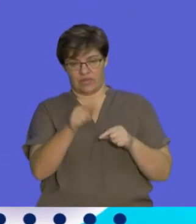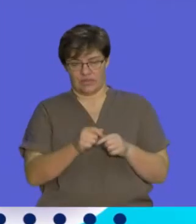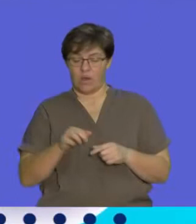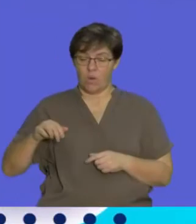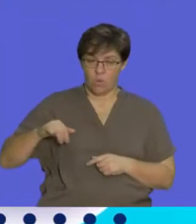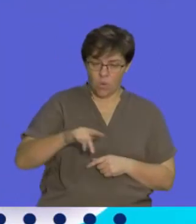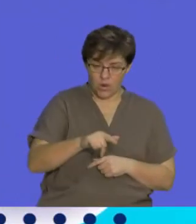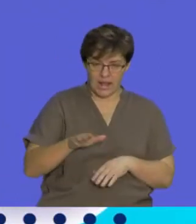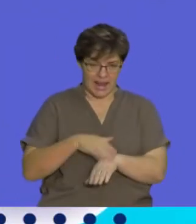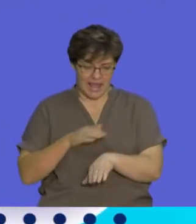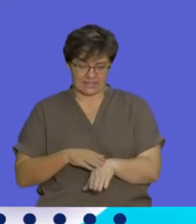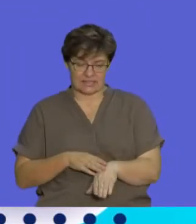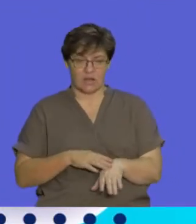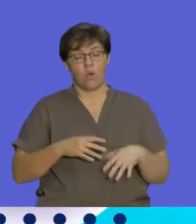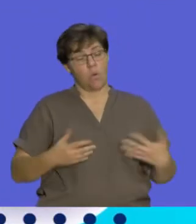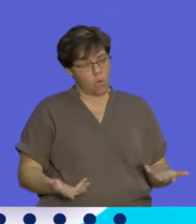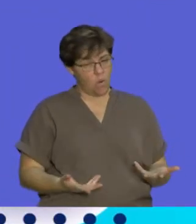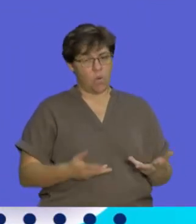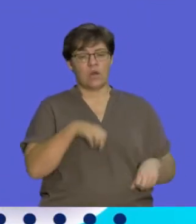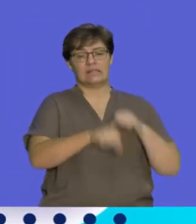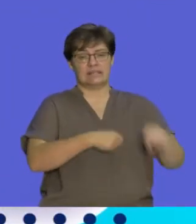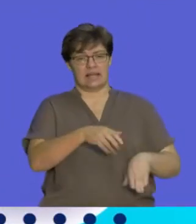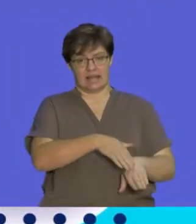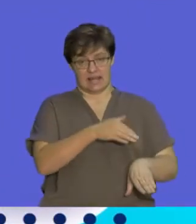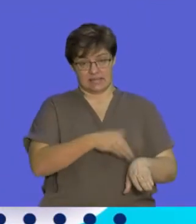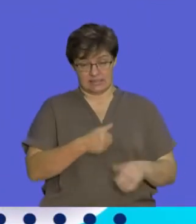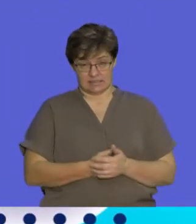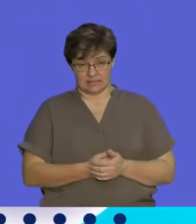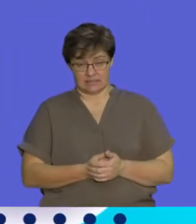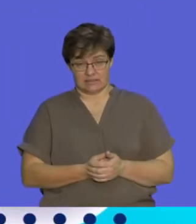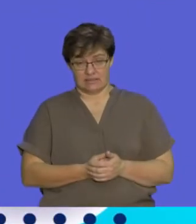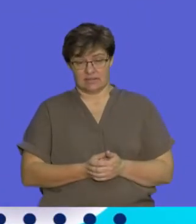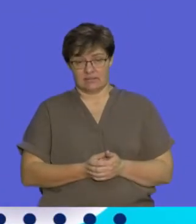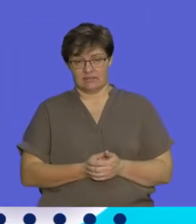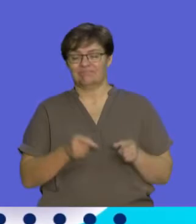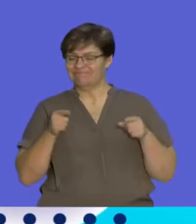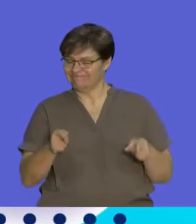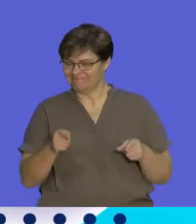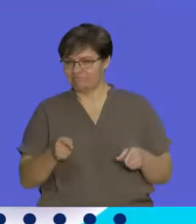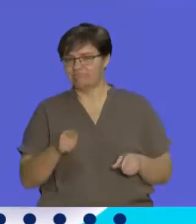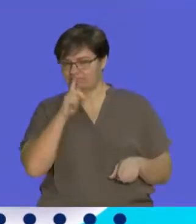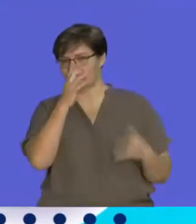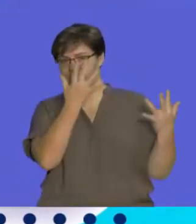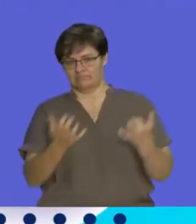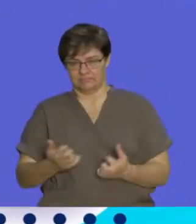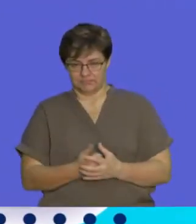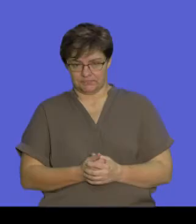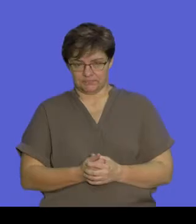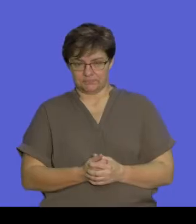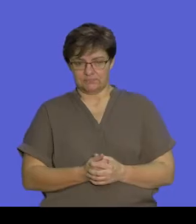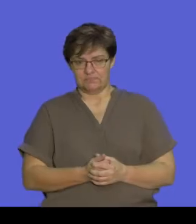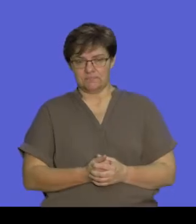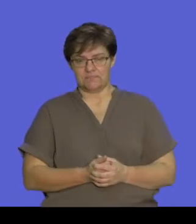walking late or cycling late. And that's exactly what we're going to do. So let's go